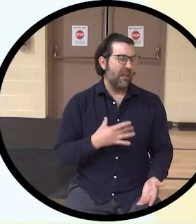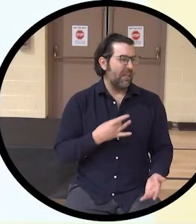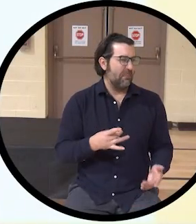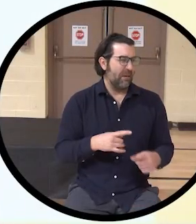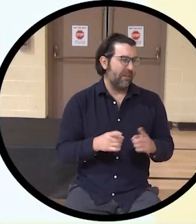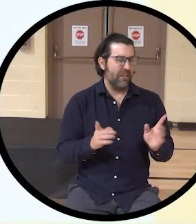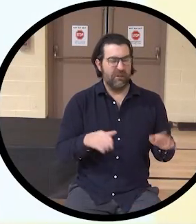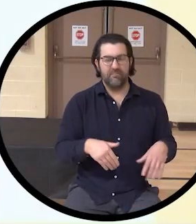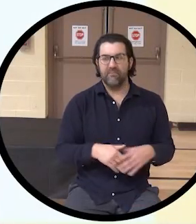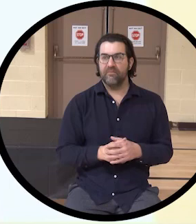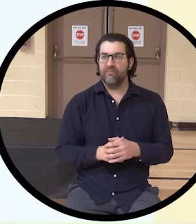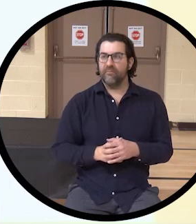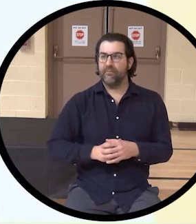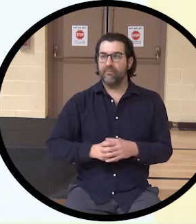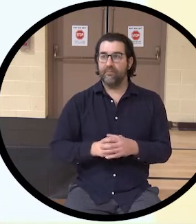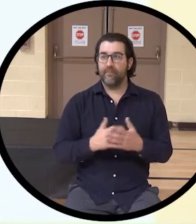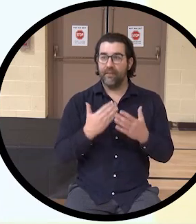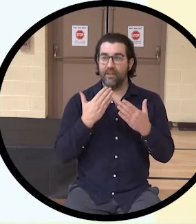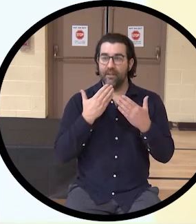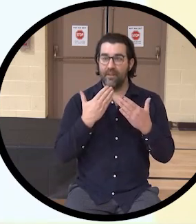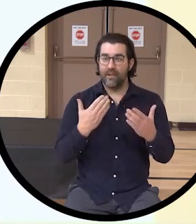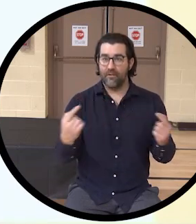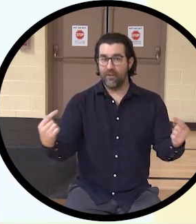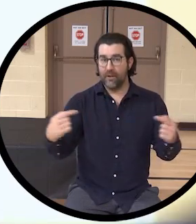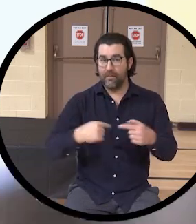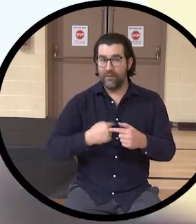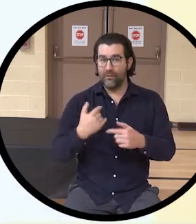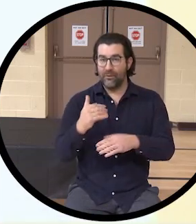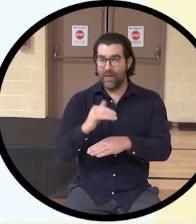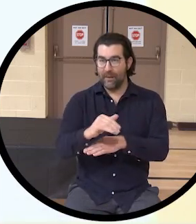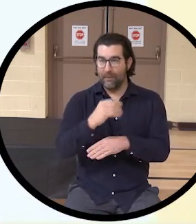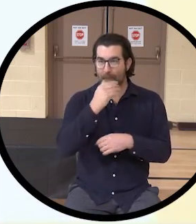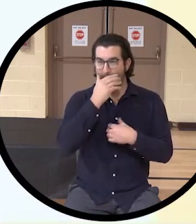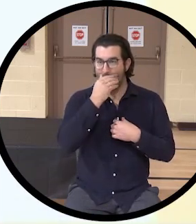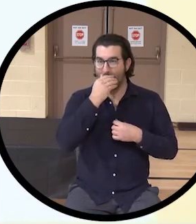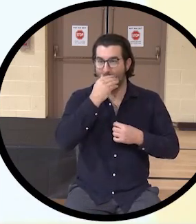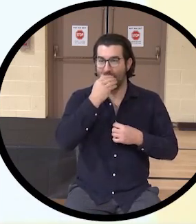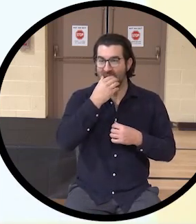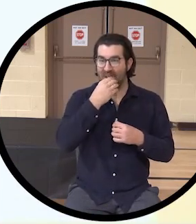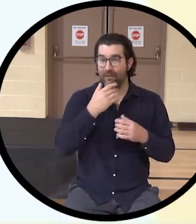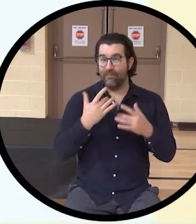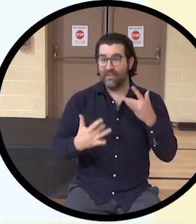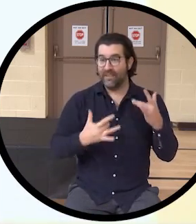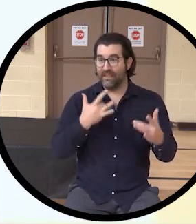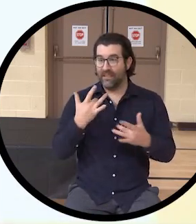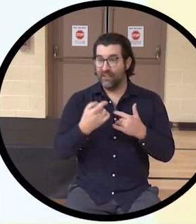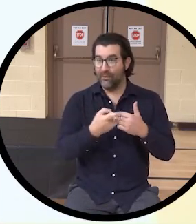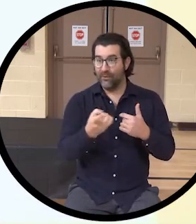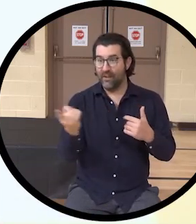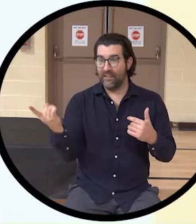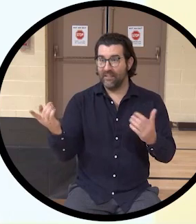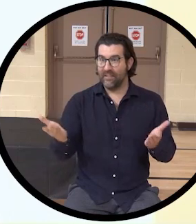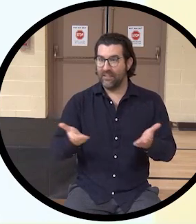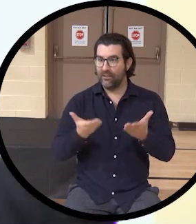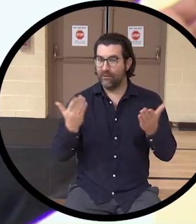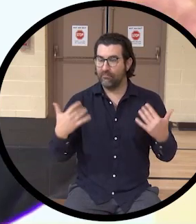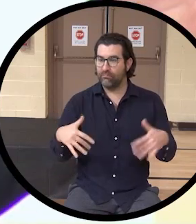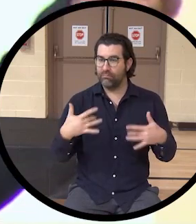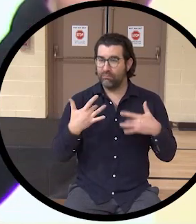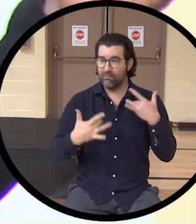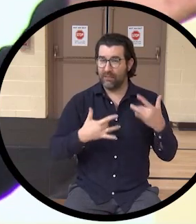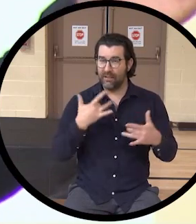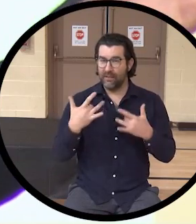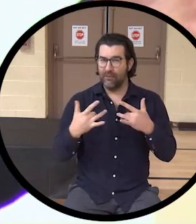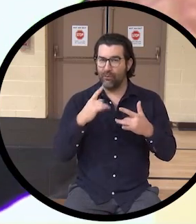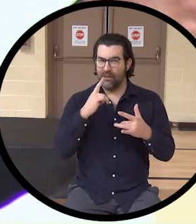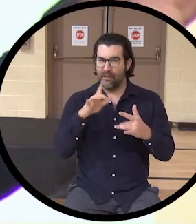right, welcome everybody. Thank you all for coming out tonight. Really excited to have so many of you here. We've also